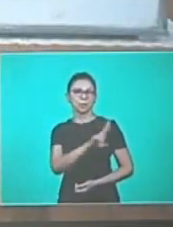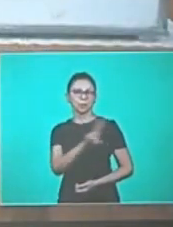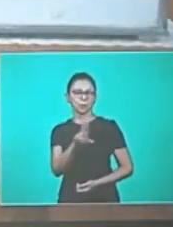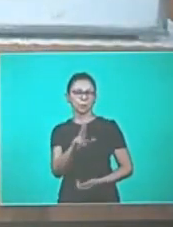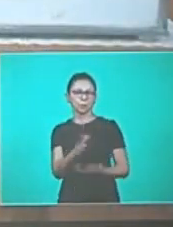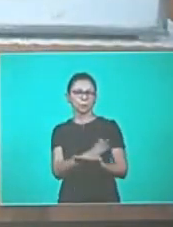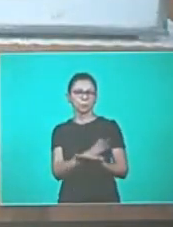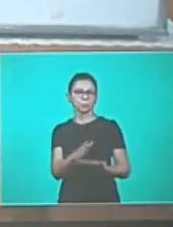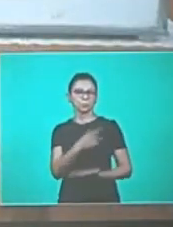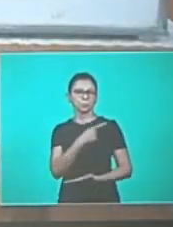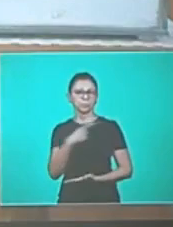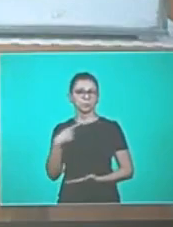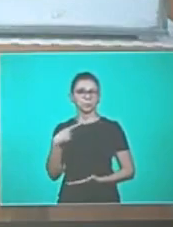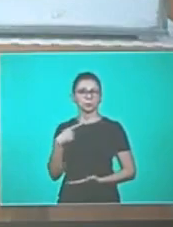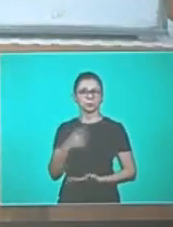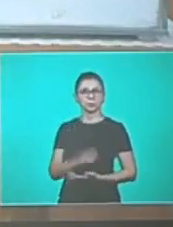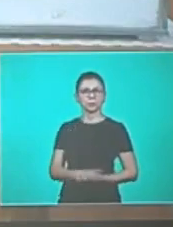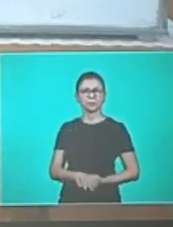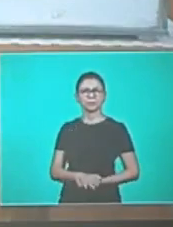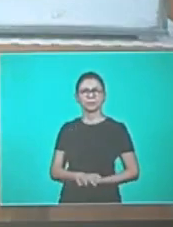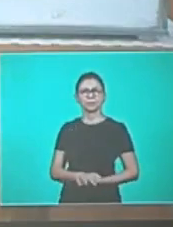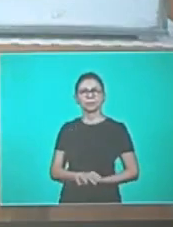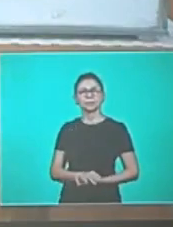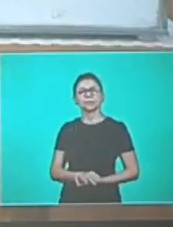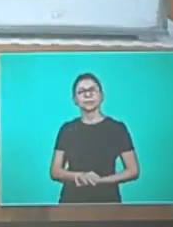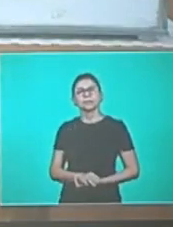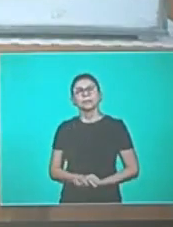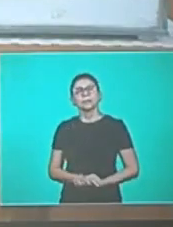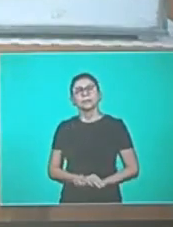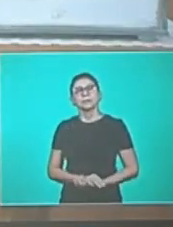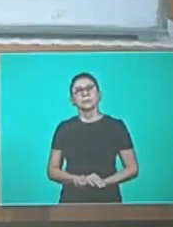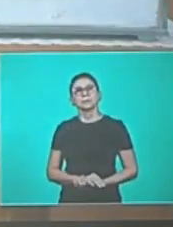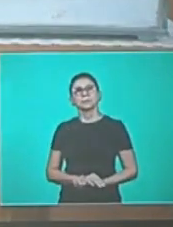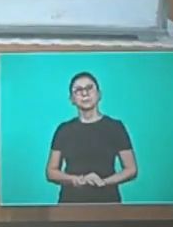their names. The presence of Pastor